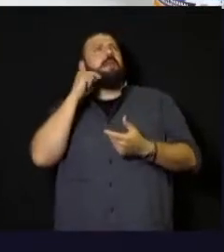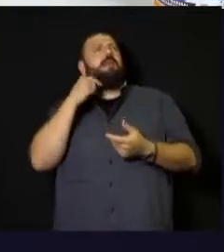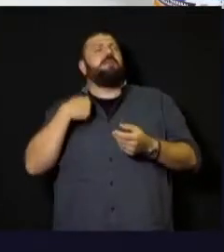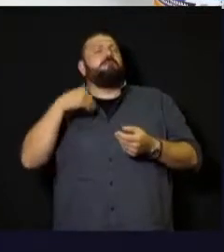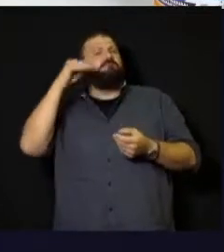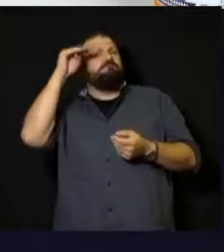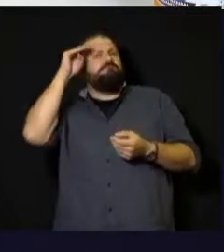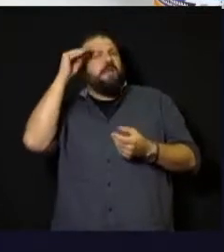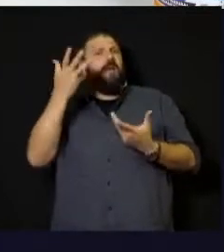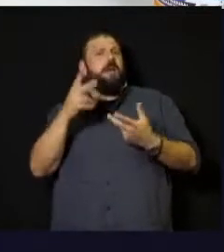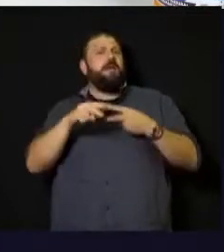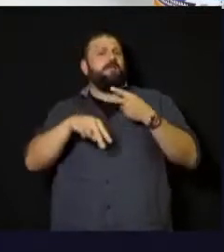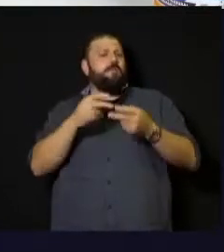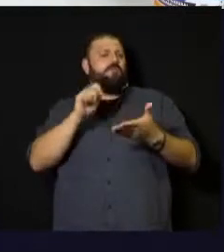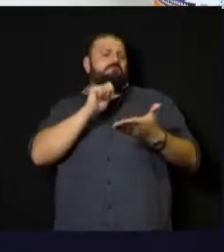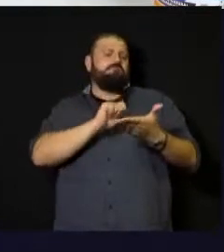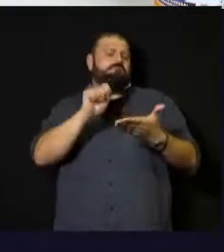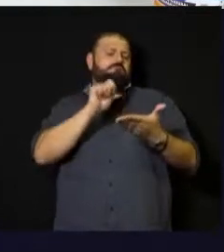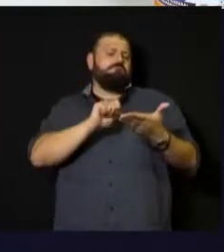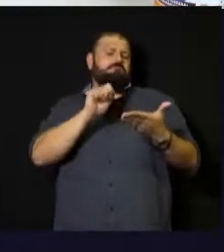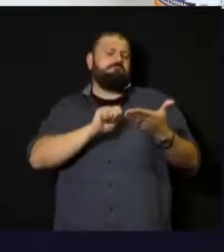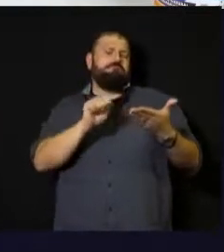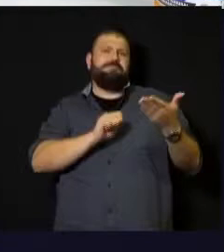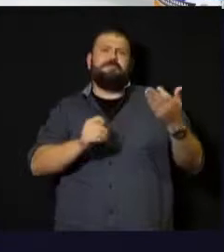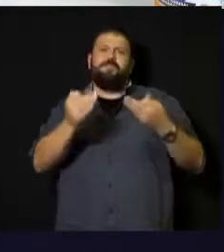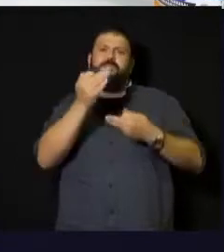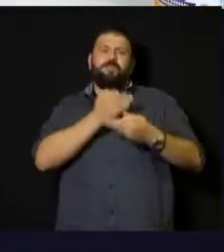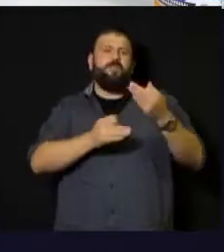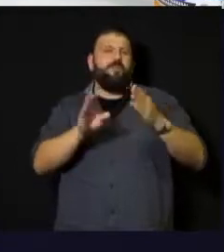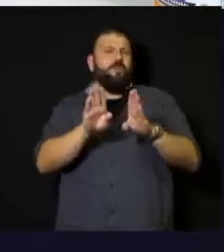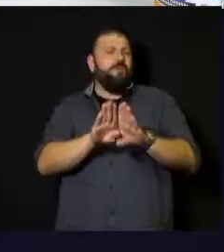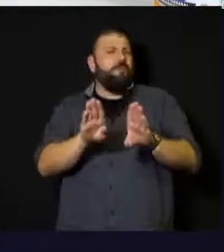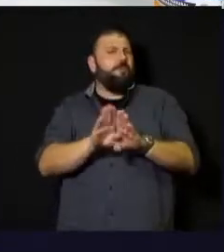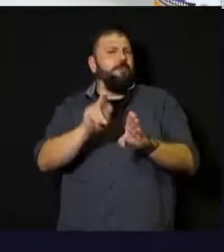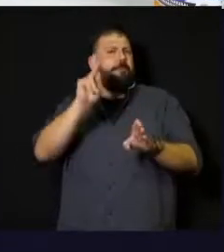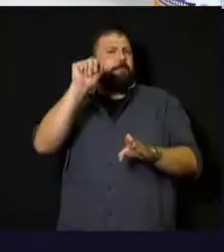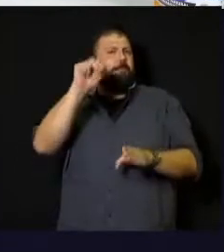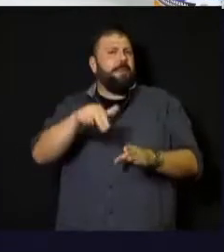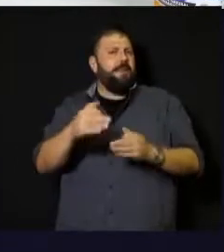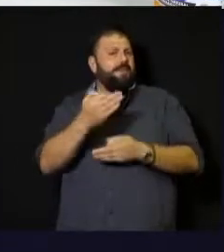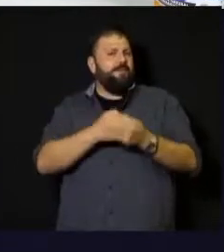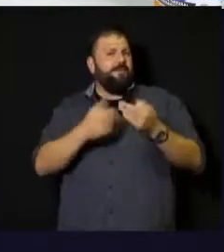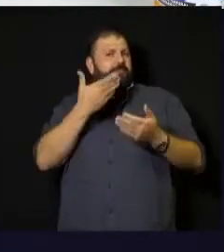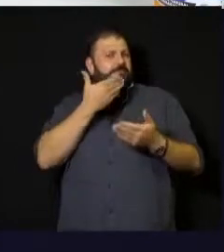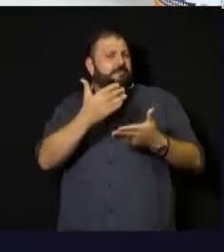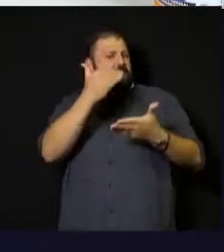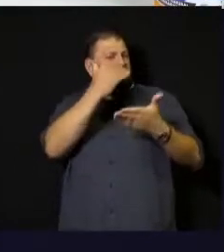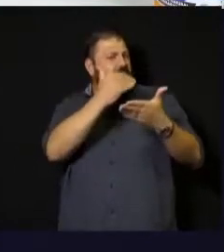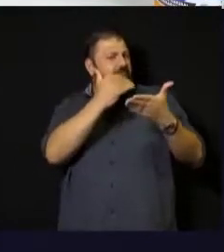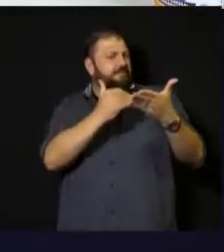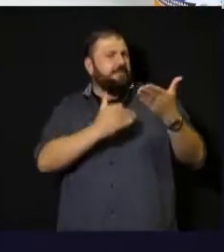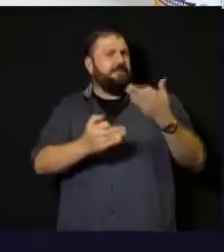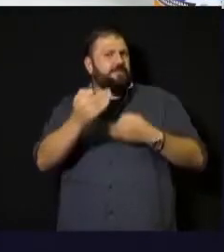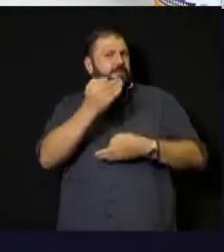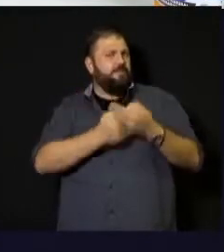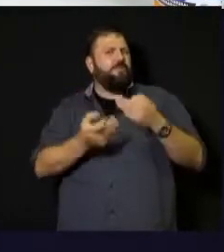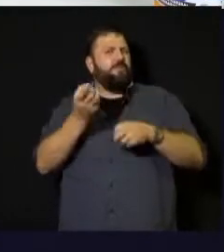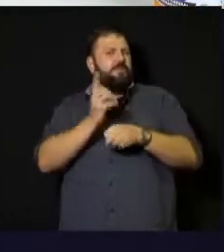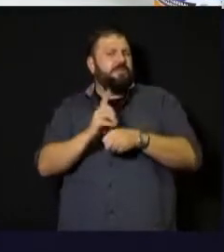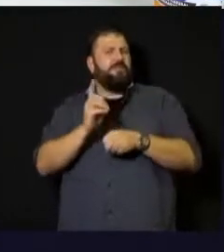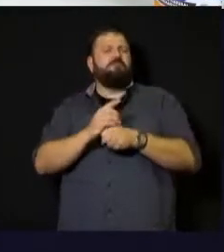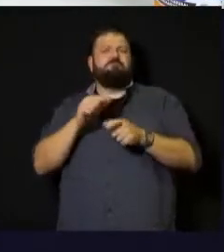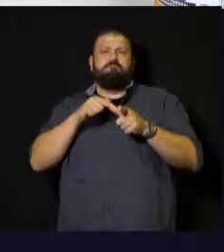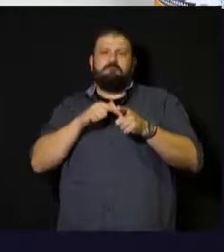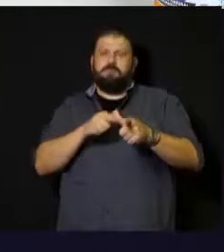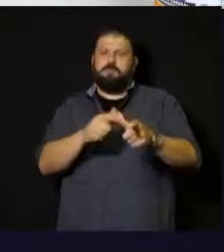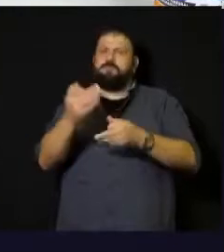I try to place or do a follow up. Usually the 5 steps, you do them almost every